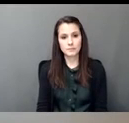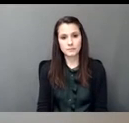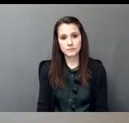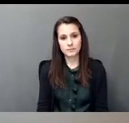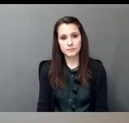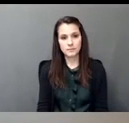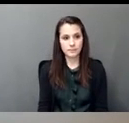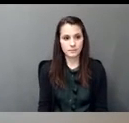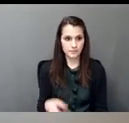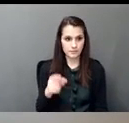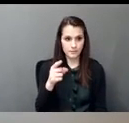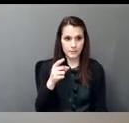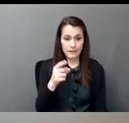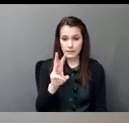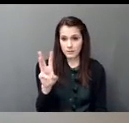have